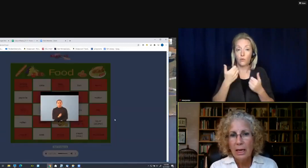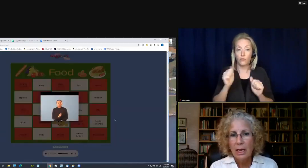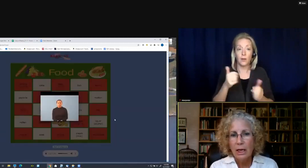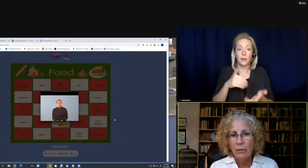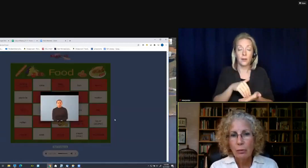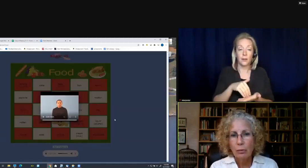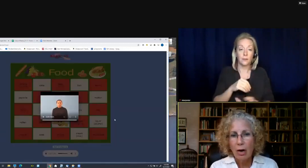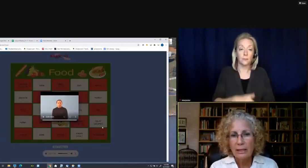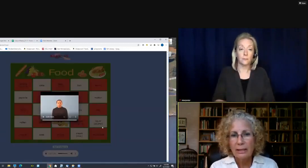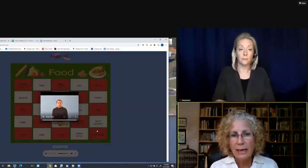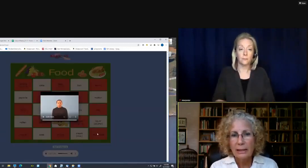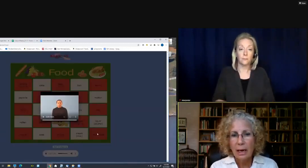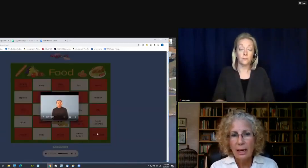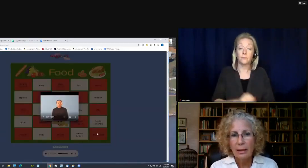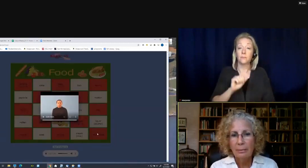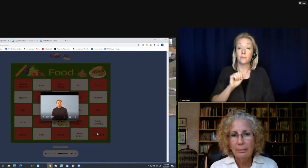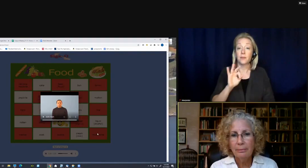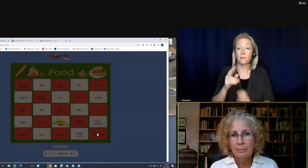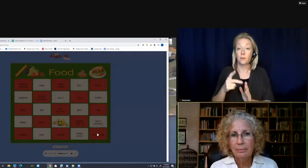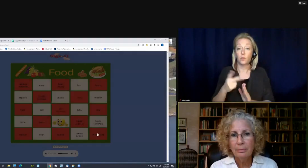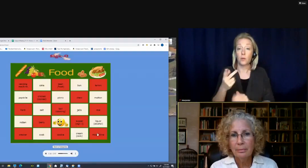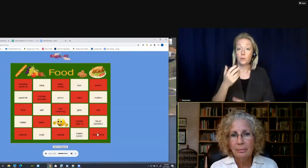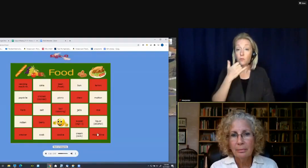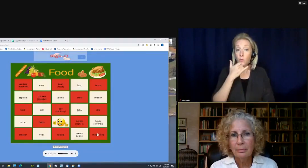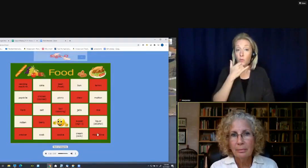again. If you're wrong a second time,